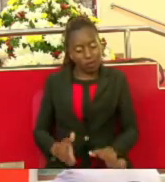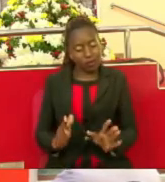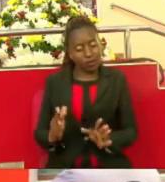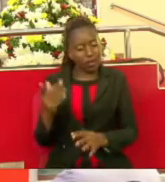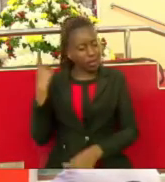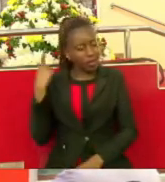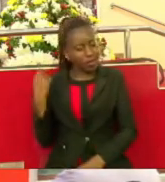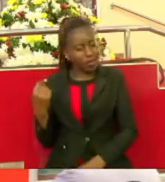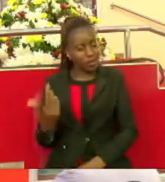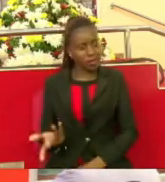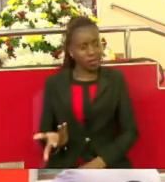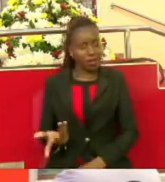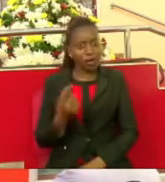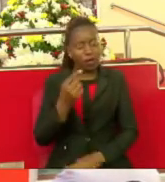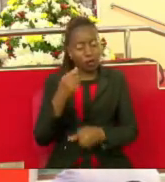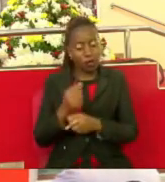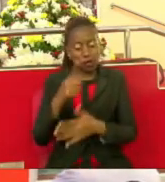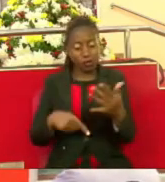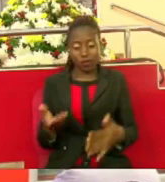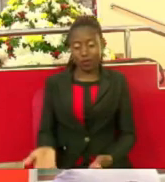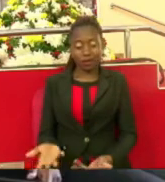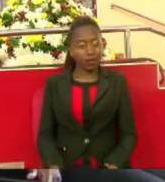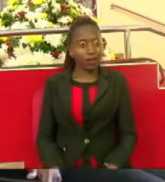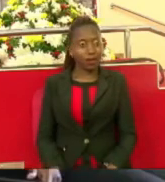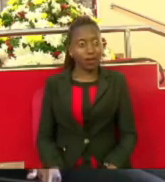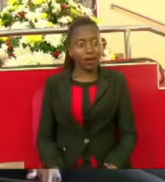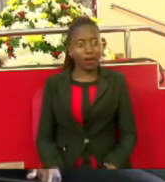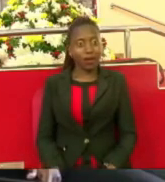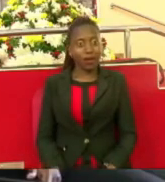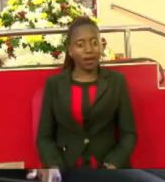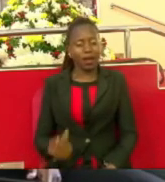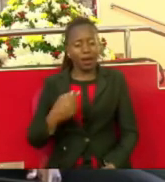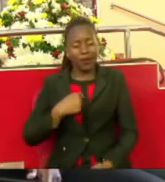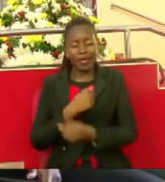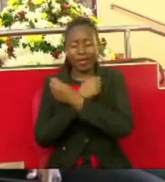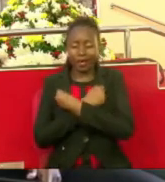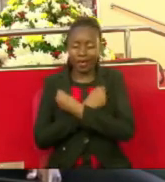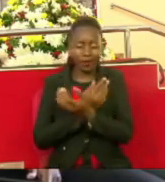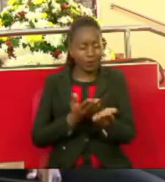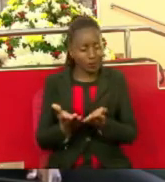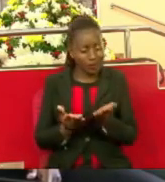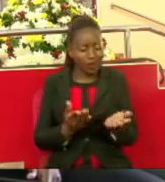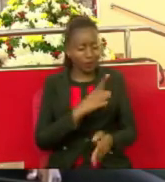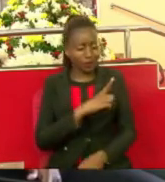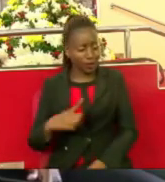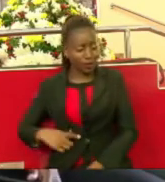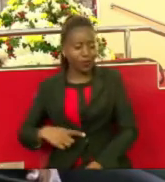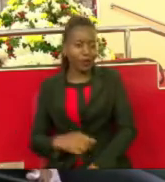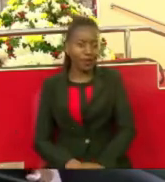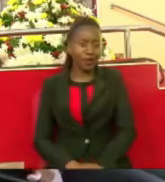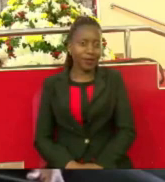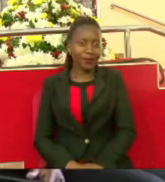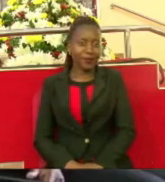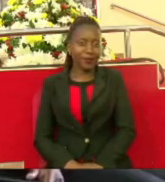What are you doing here? Oh my, you know, I love to serve the Lord and to be in His presence.